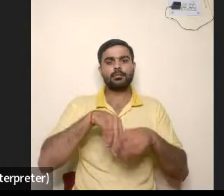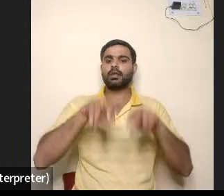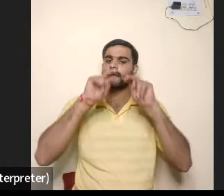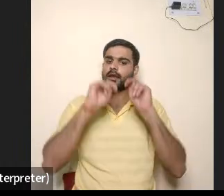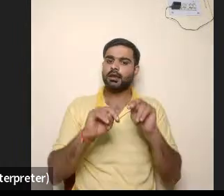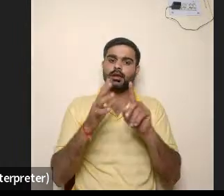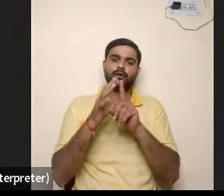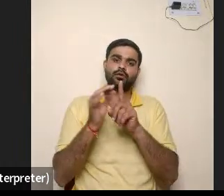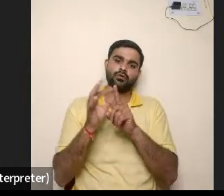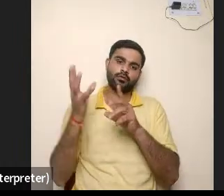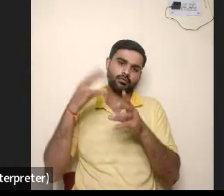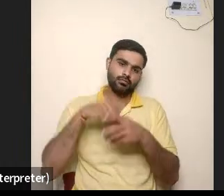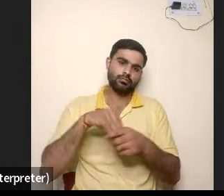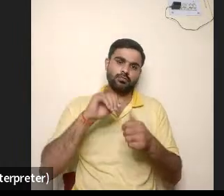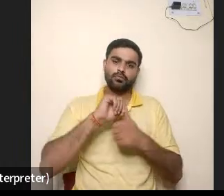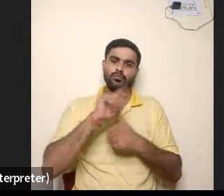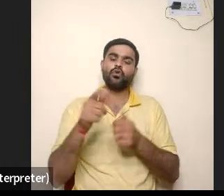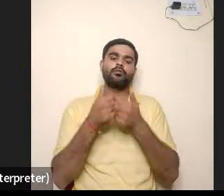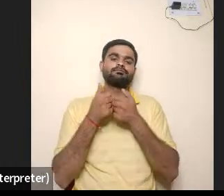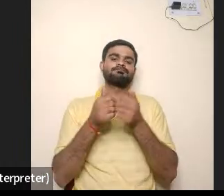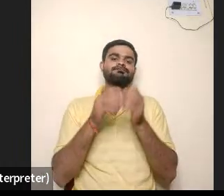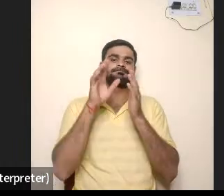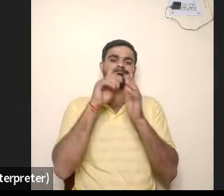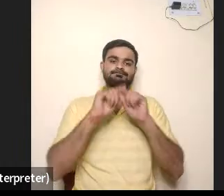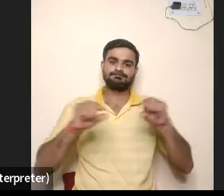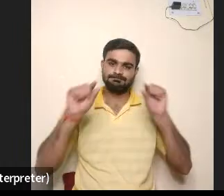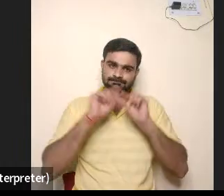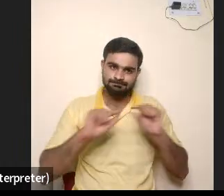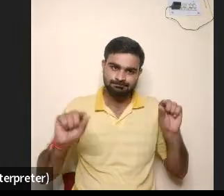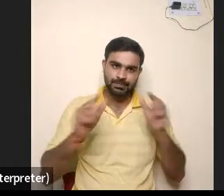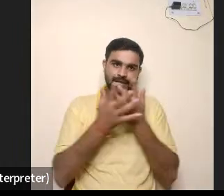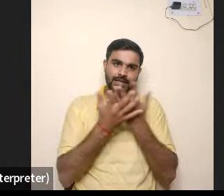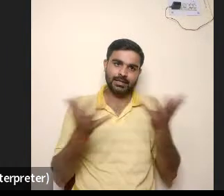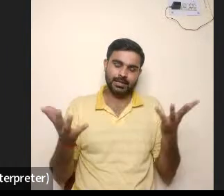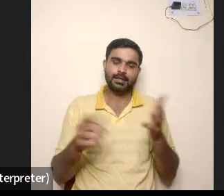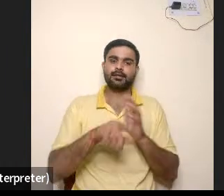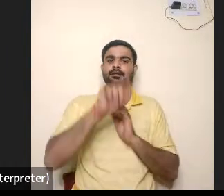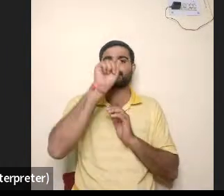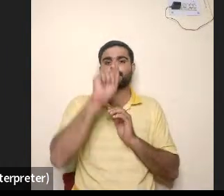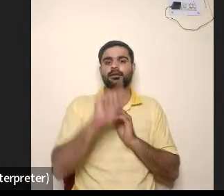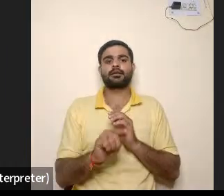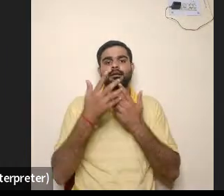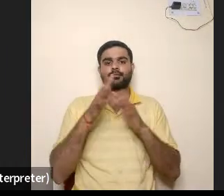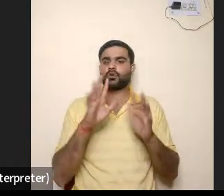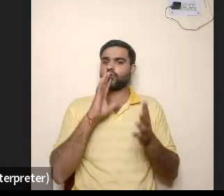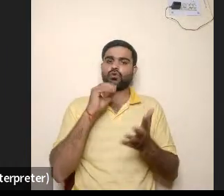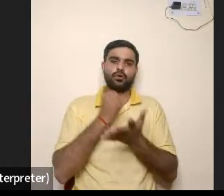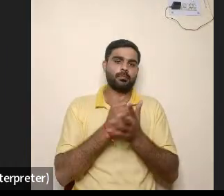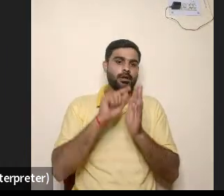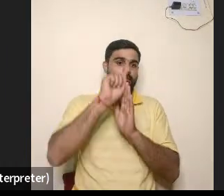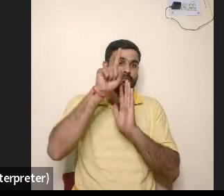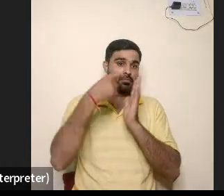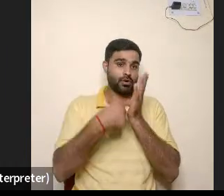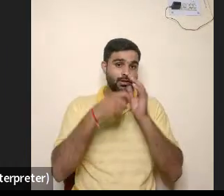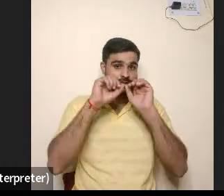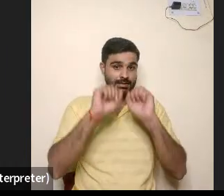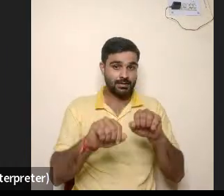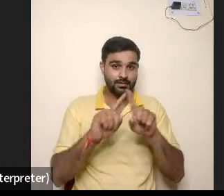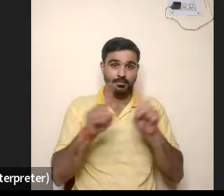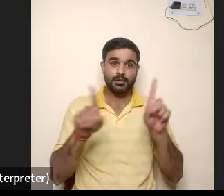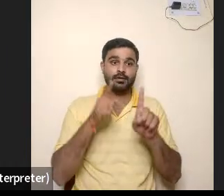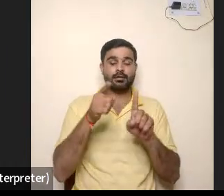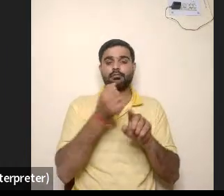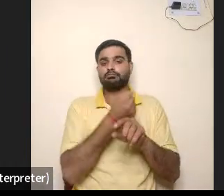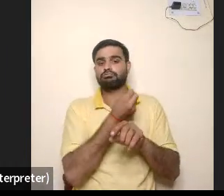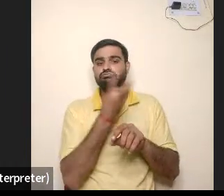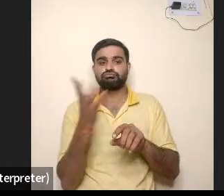have all text and things like that. There are guidelines which are there. I'm not sure there is a policy, but there are